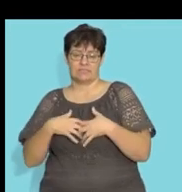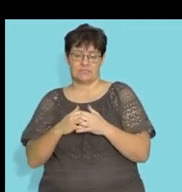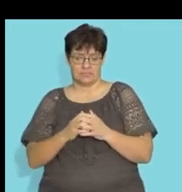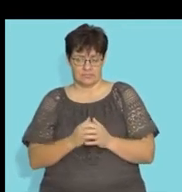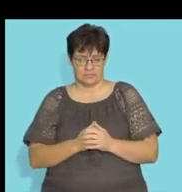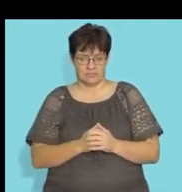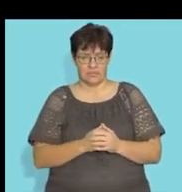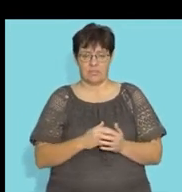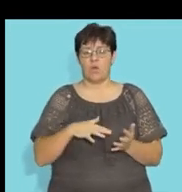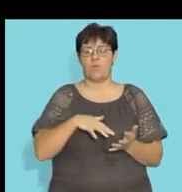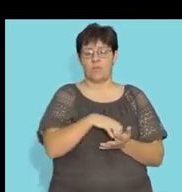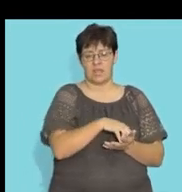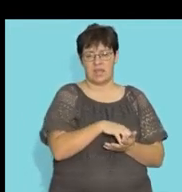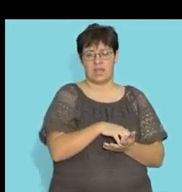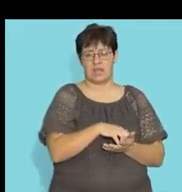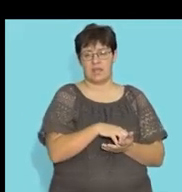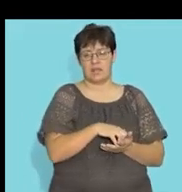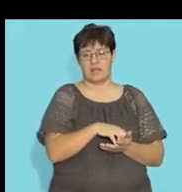form a weak